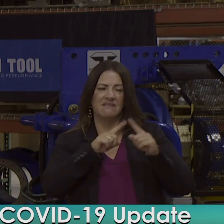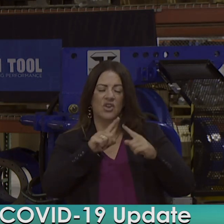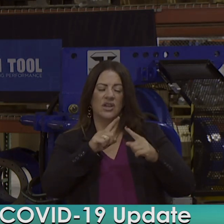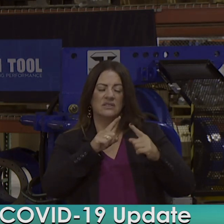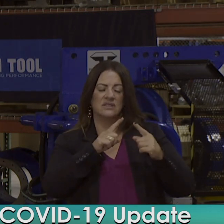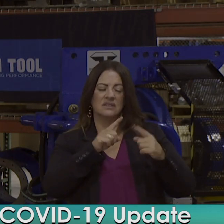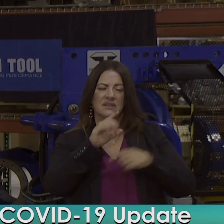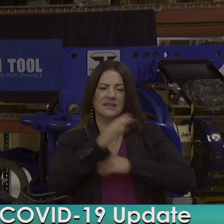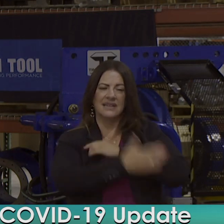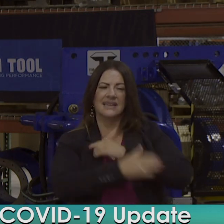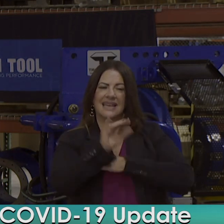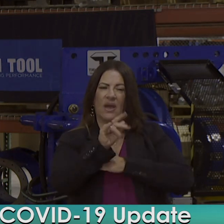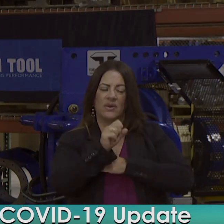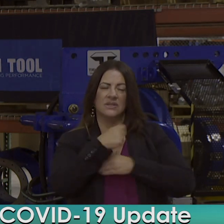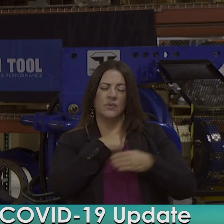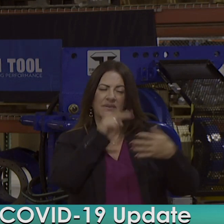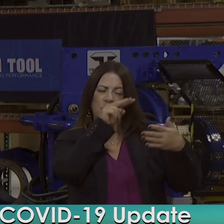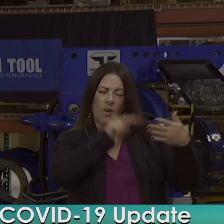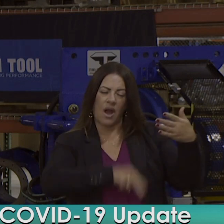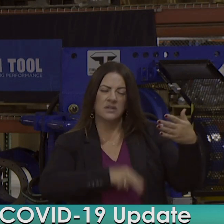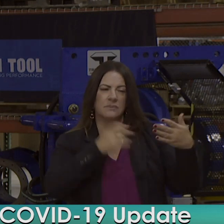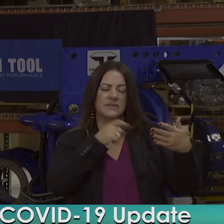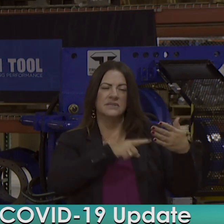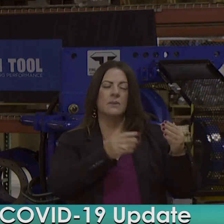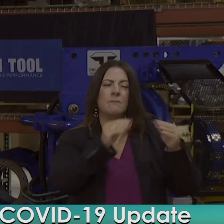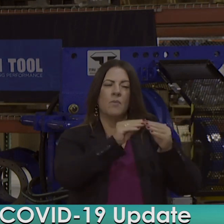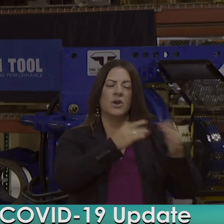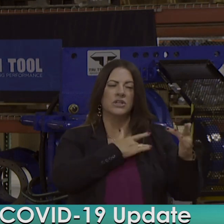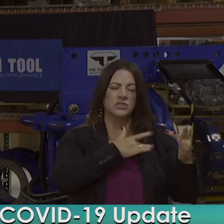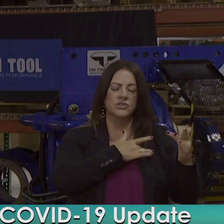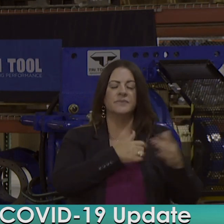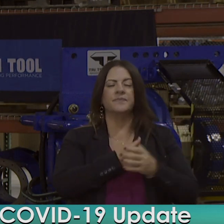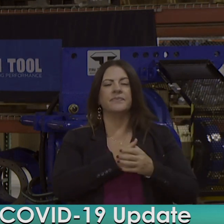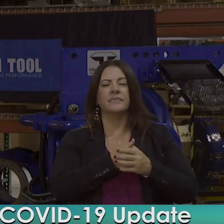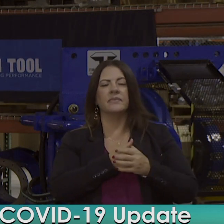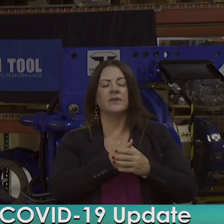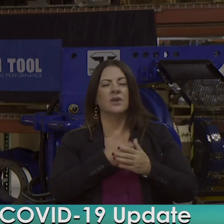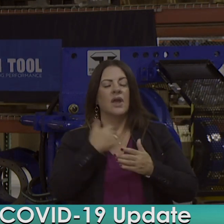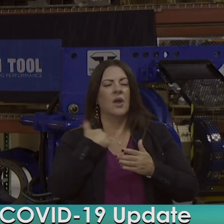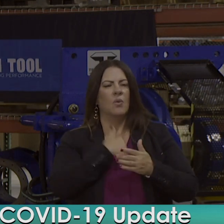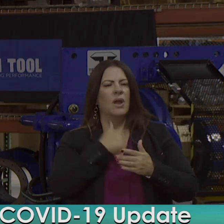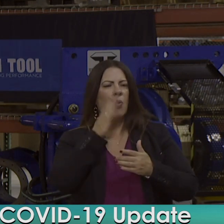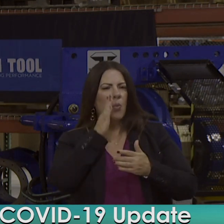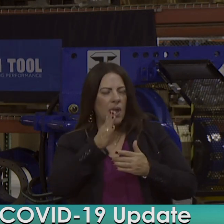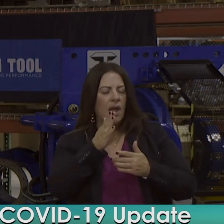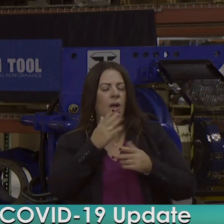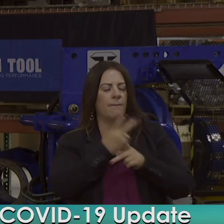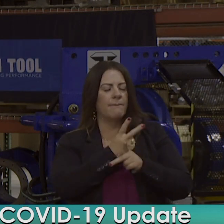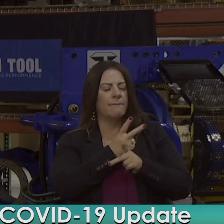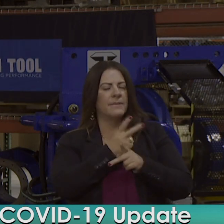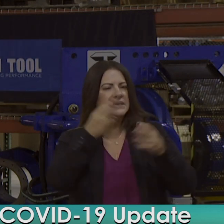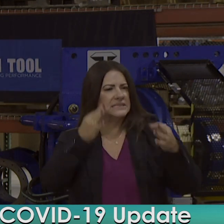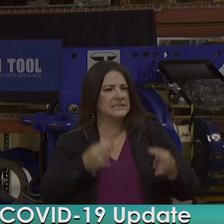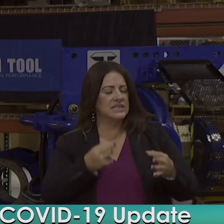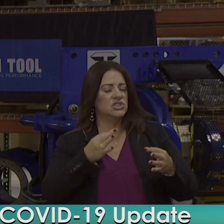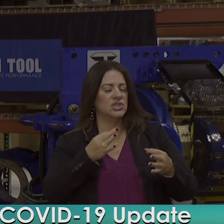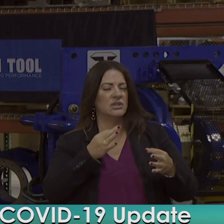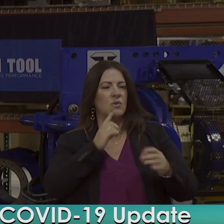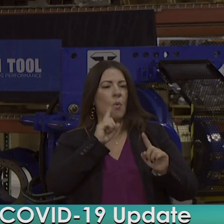our economy and whether or not we want to pause the reopening or toggle back as well, and we'll make that determination in real